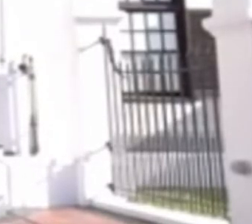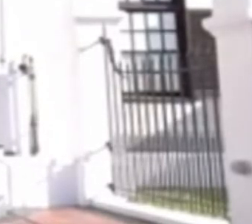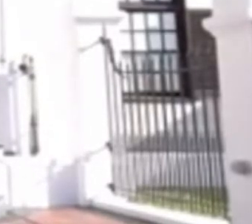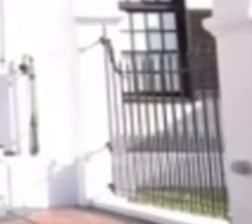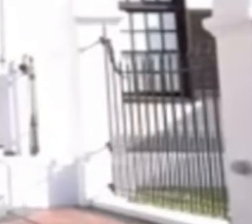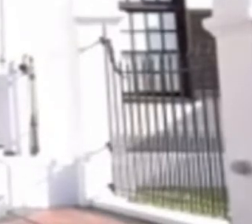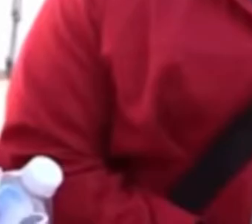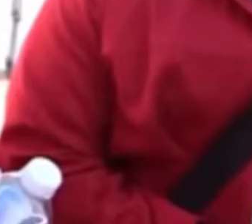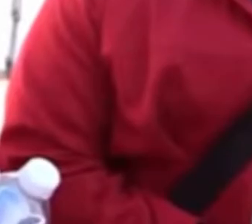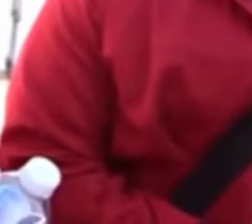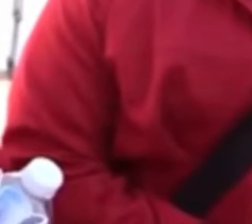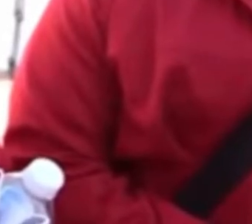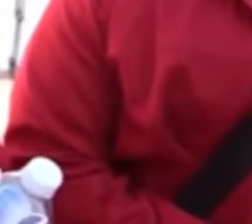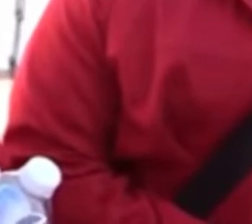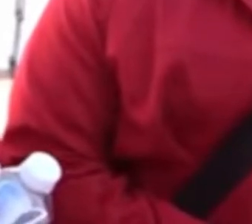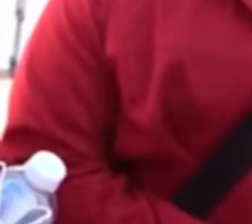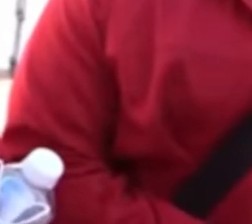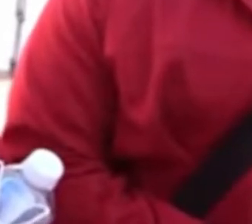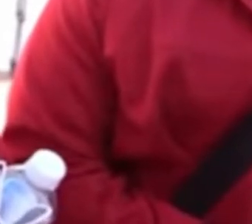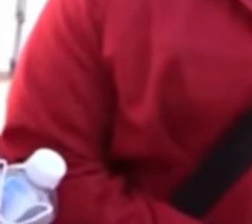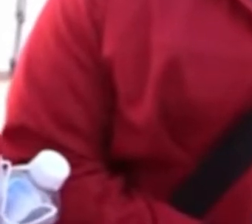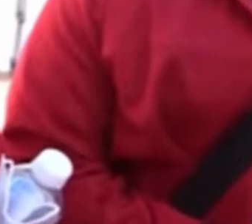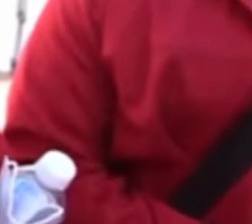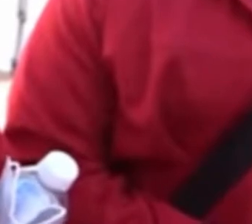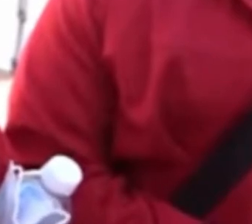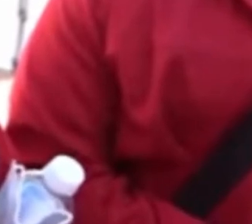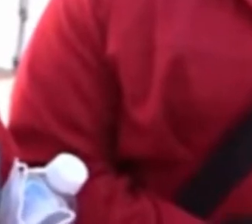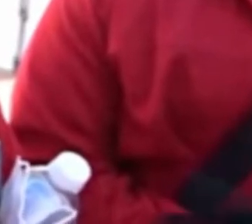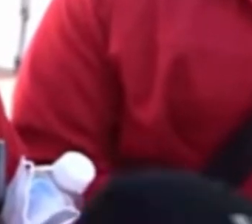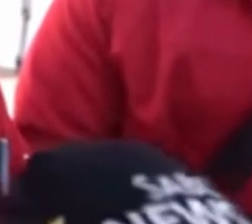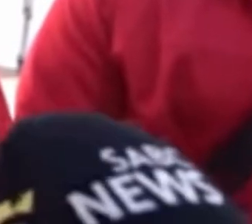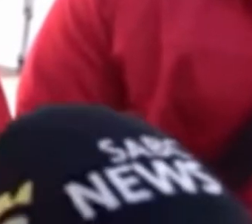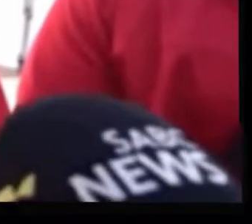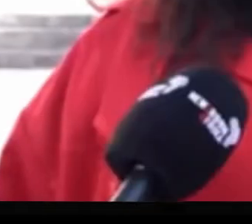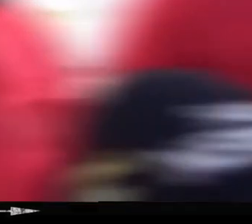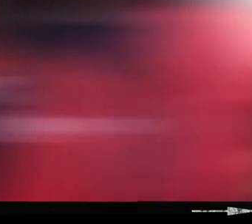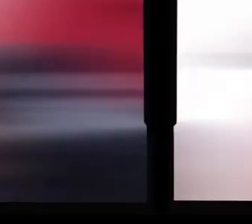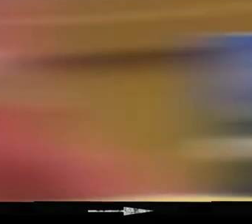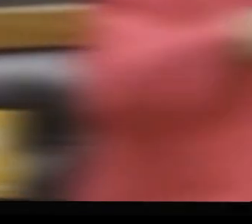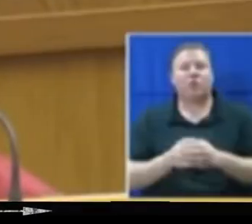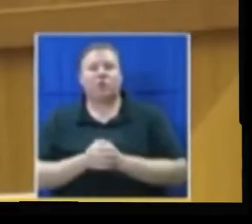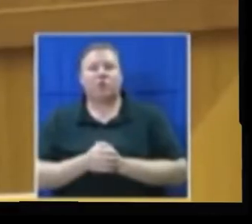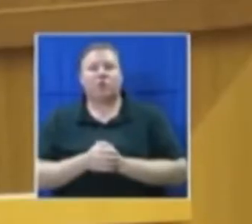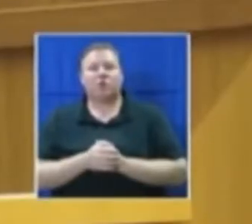to protect whatever crimes or whatever person.